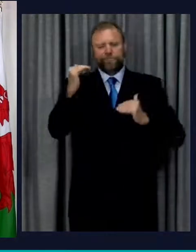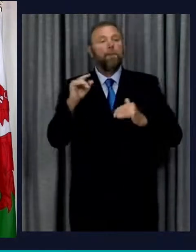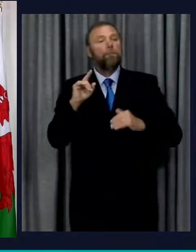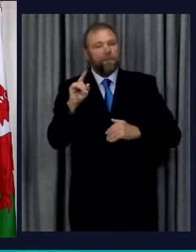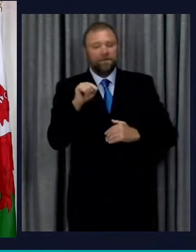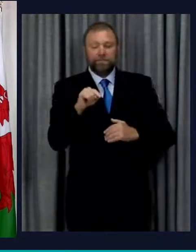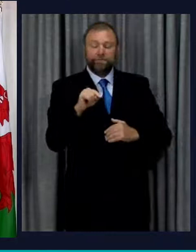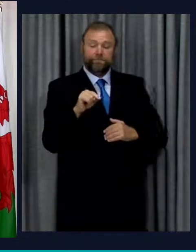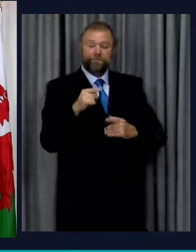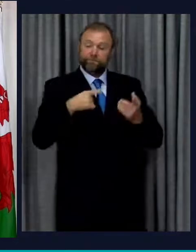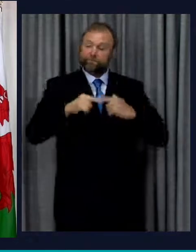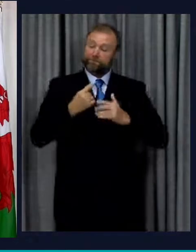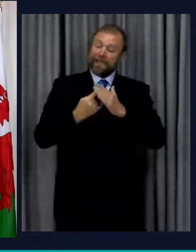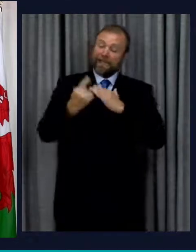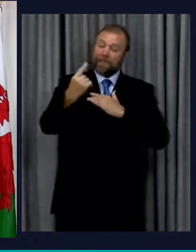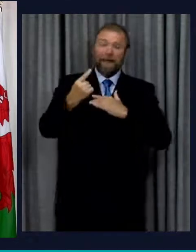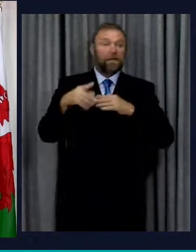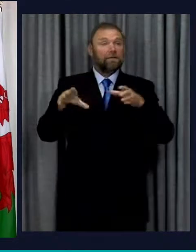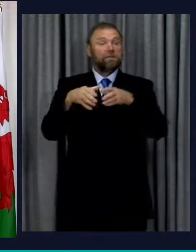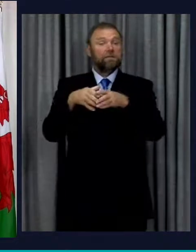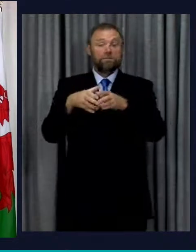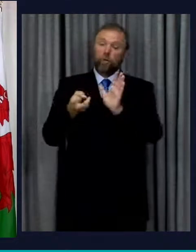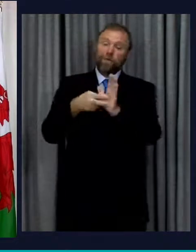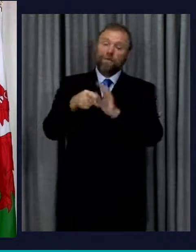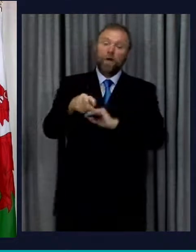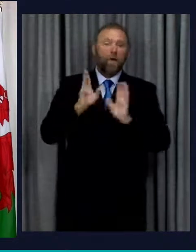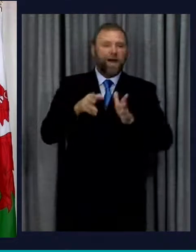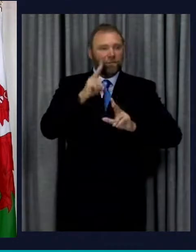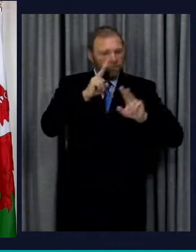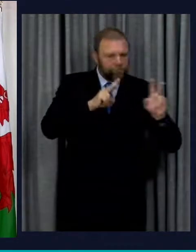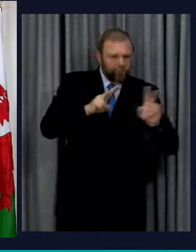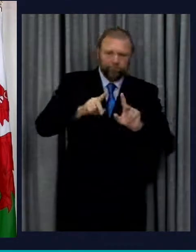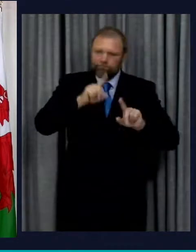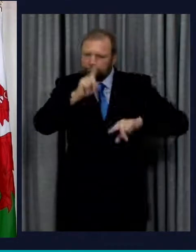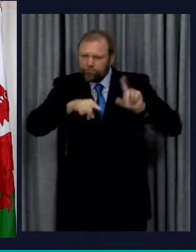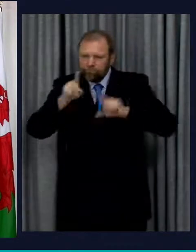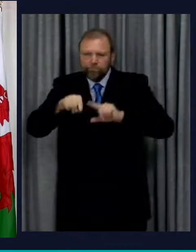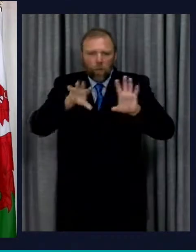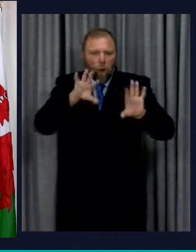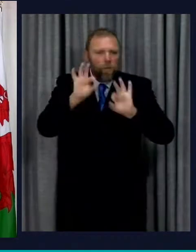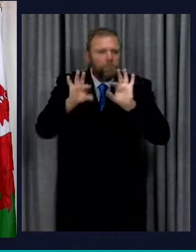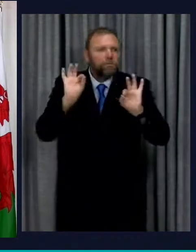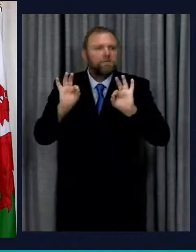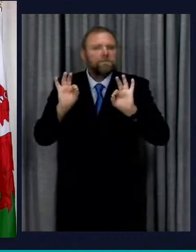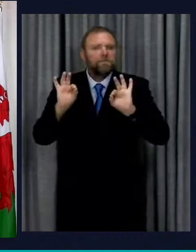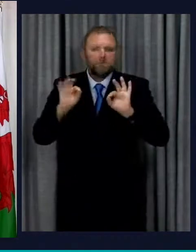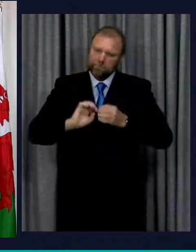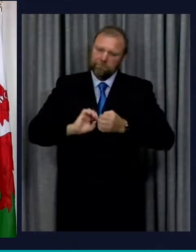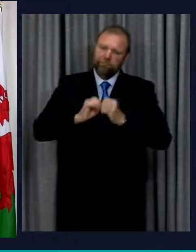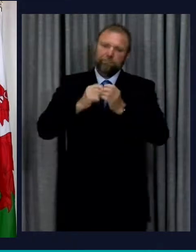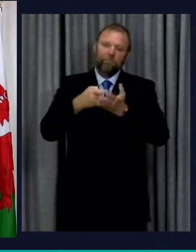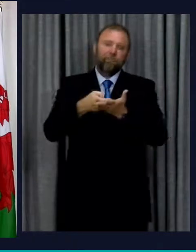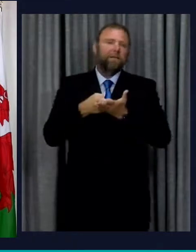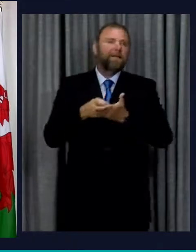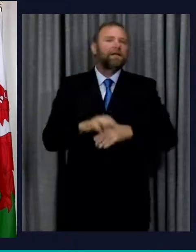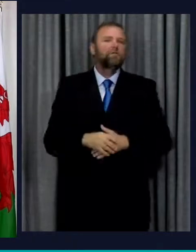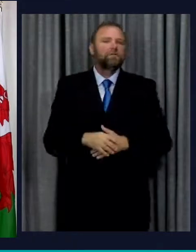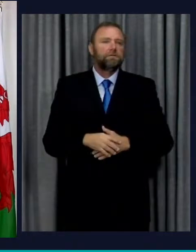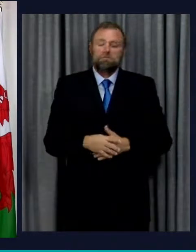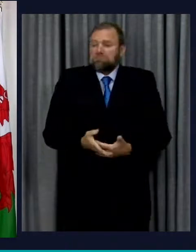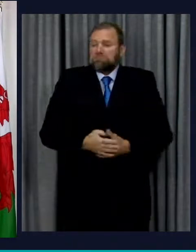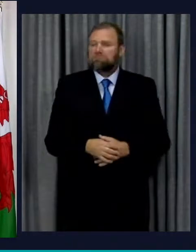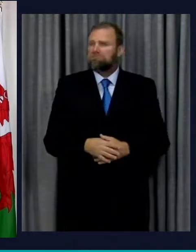we're establishing, they're going to need to look at all options, then come up with recommendations for us. There should be no surprise in any of that. We